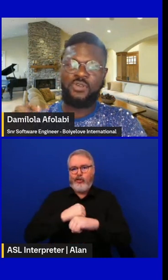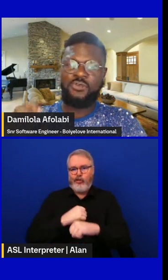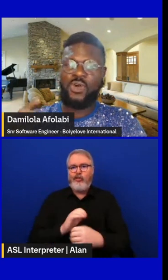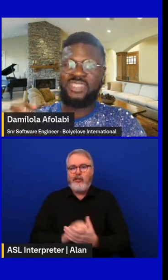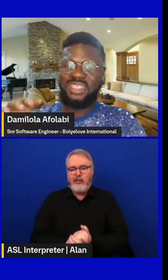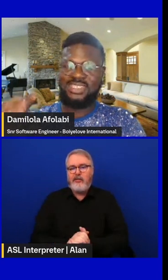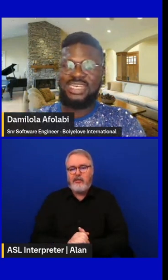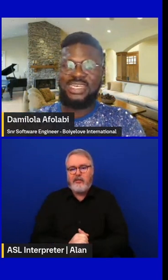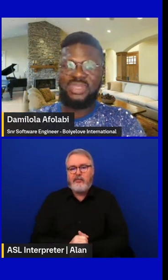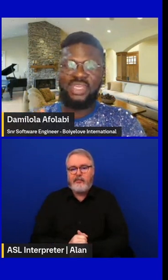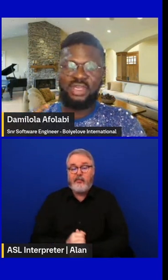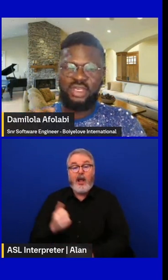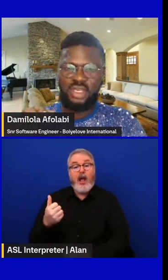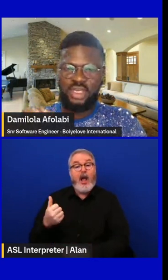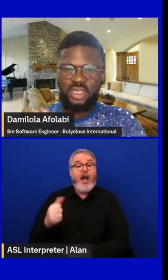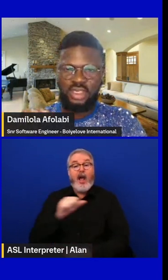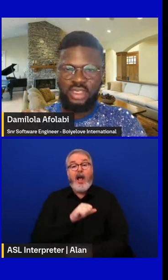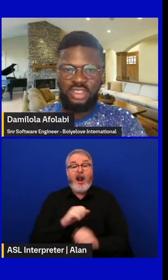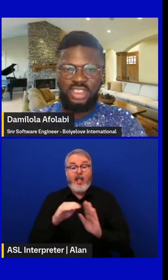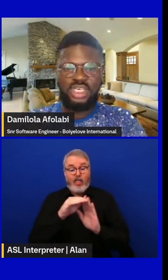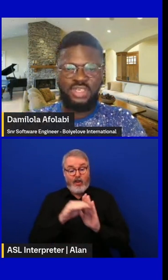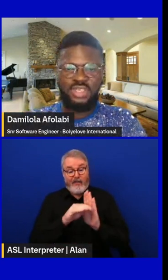Another feature of Vault is dynamic